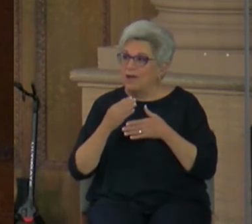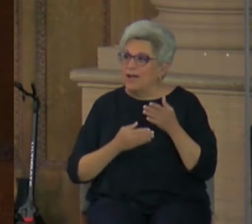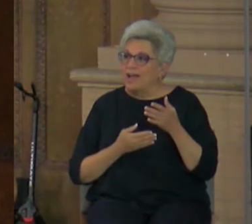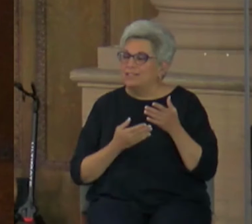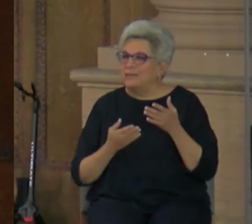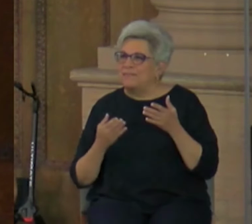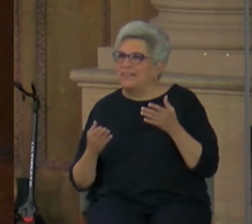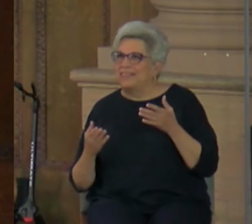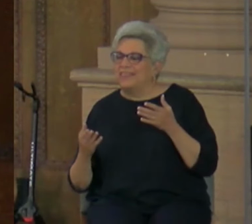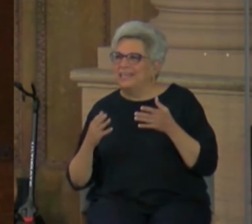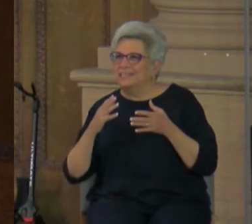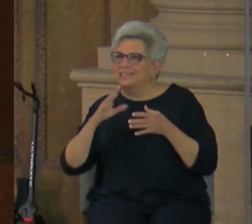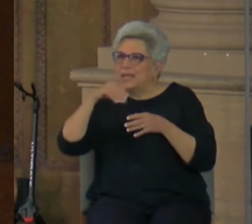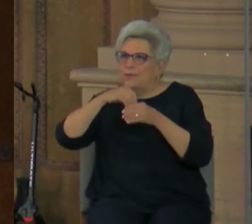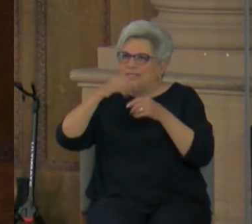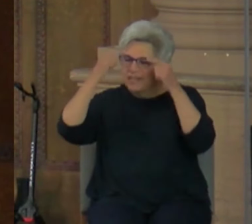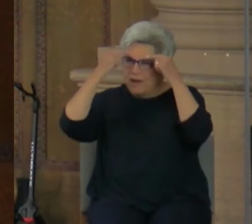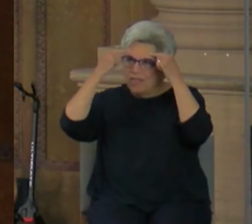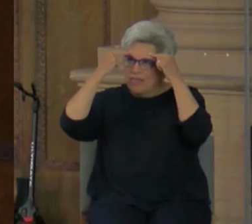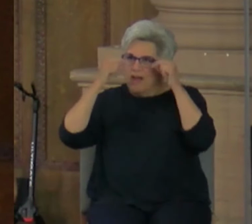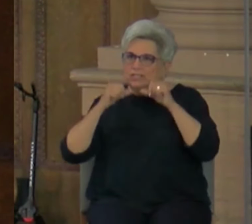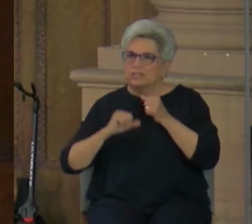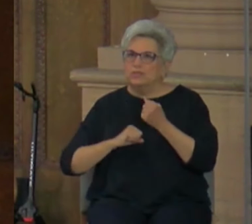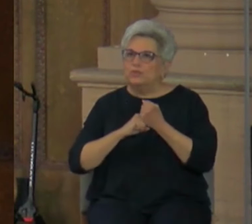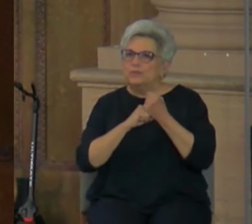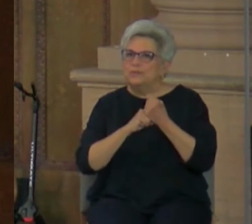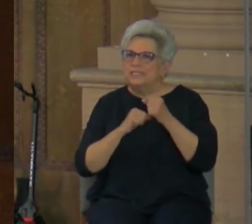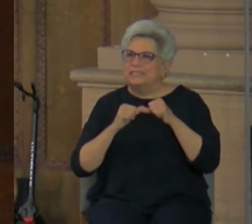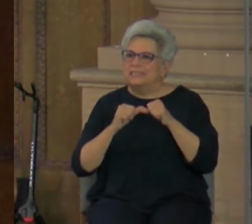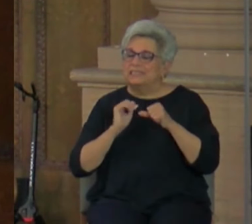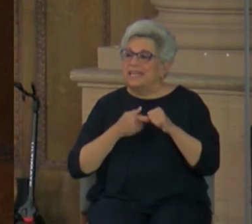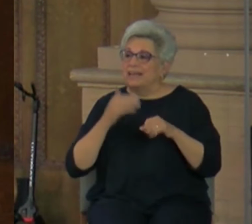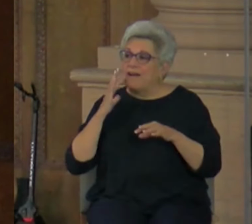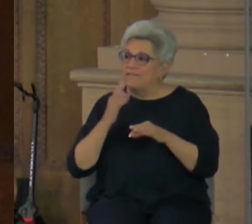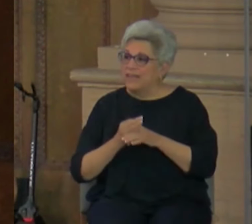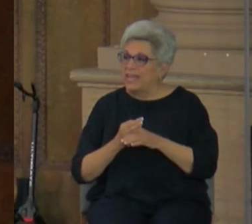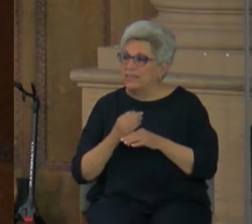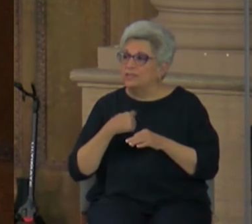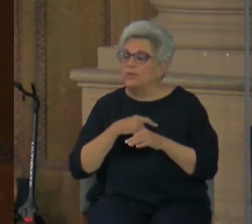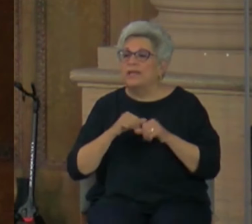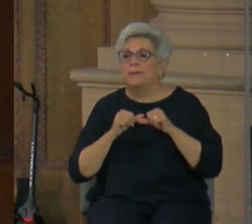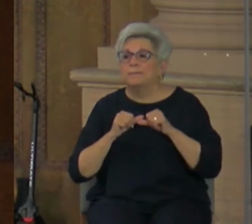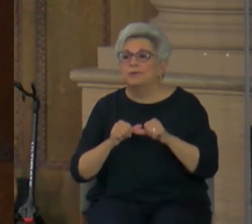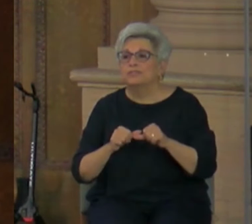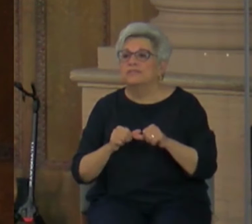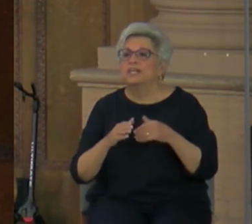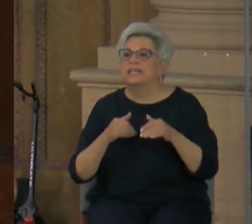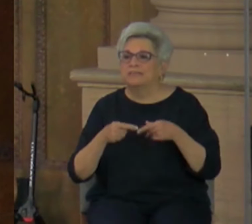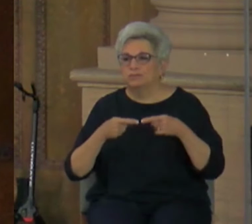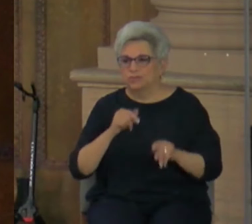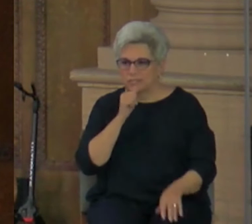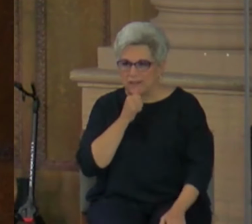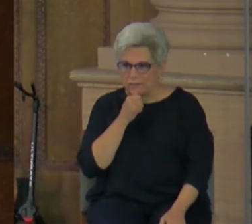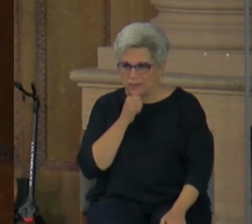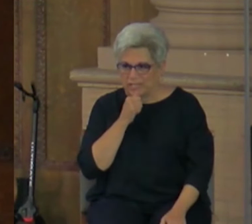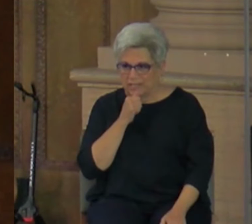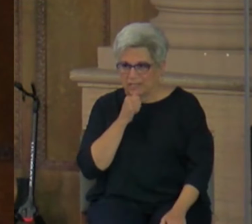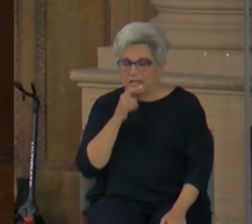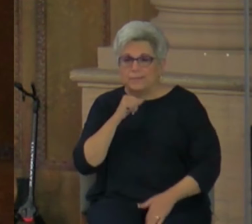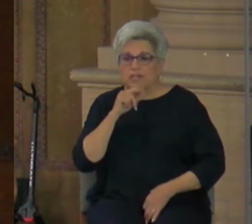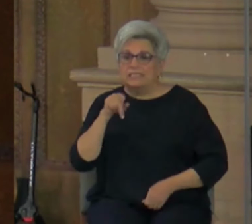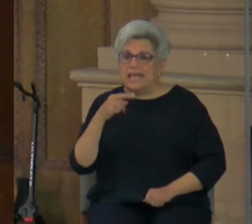into our thoughts to sustain our faith so that we can persevere with God even when we suffer. Because not only was